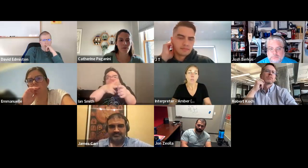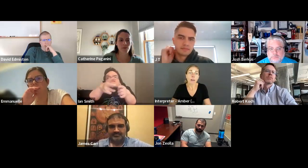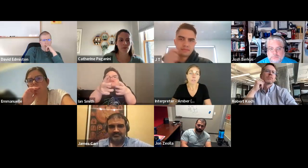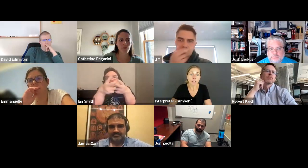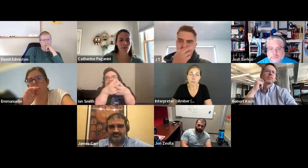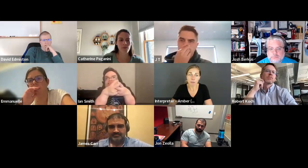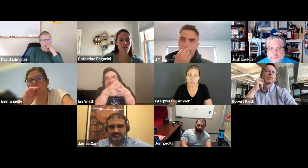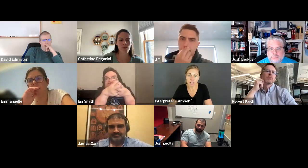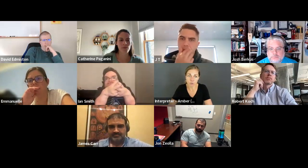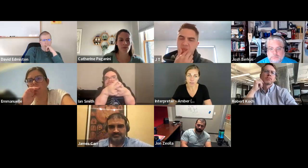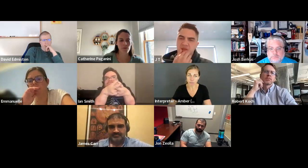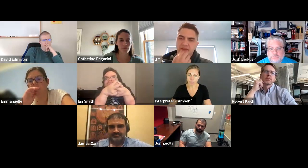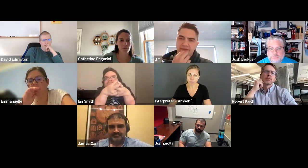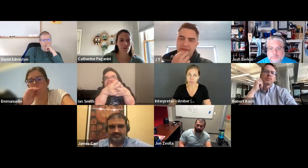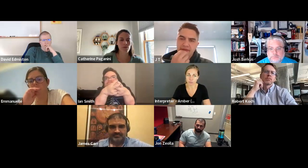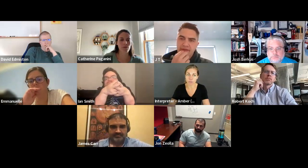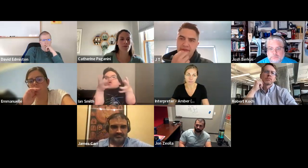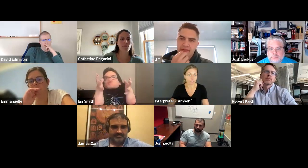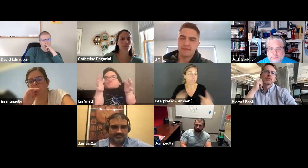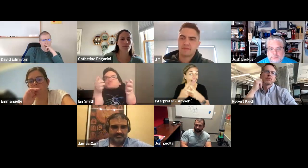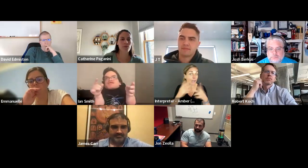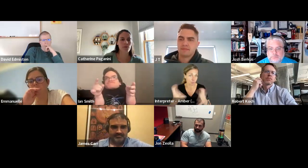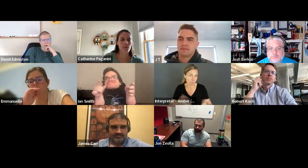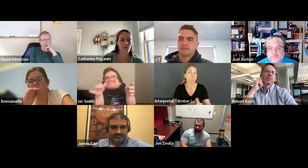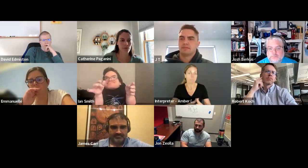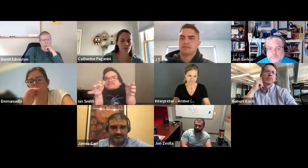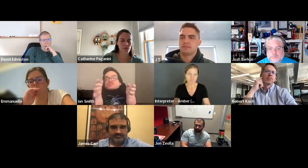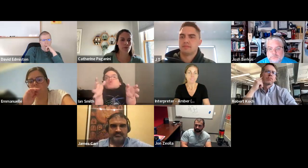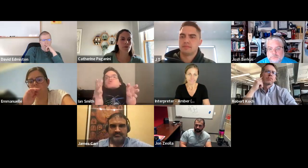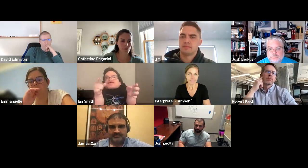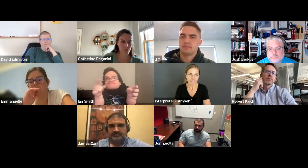Yeah, we're actually going to be reaching out to a deaf professional Slack group.